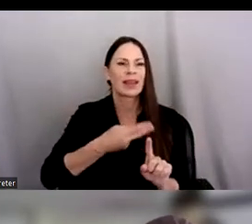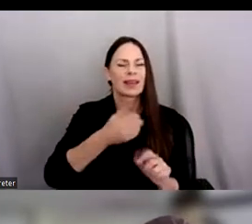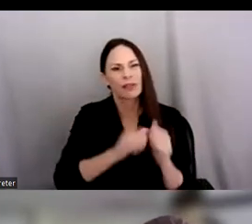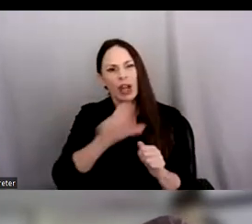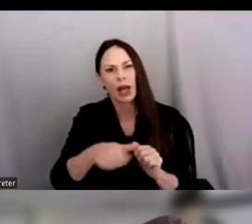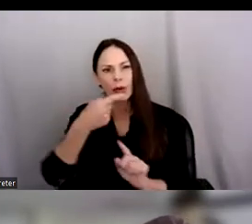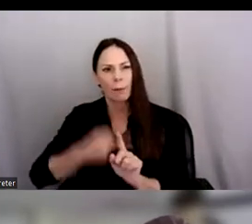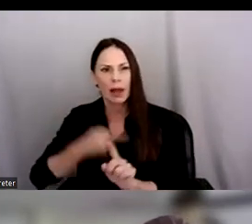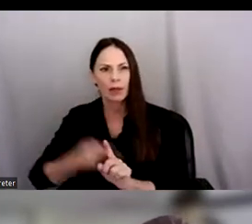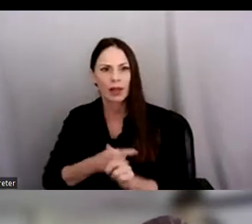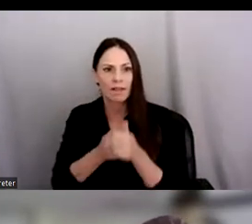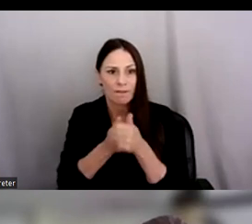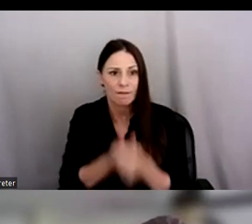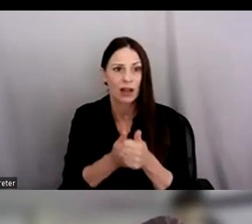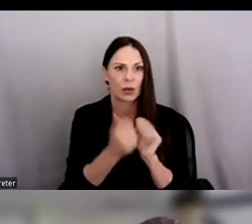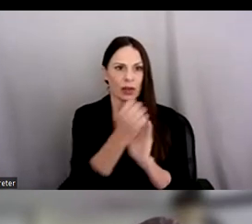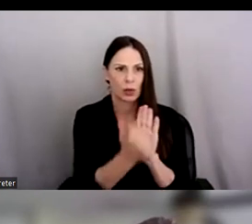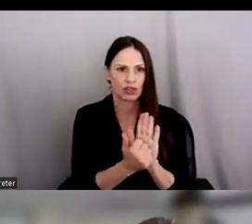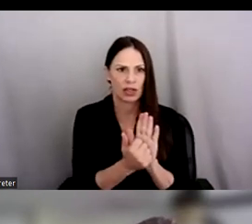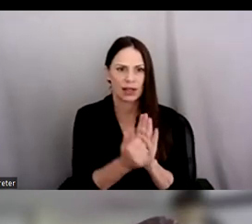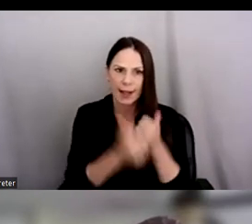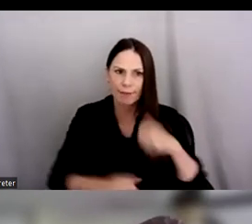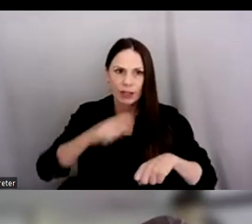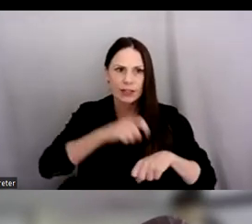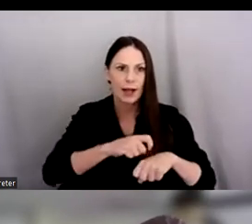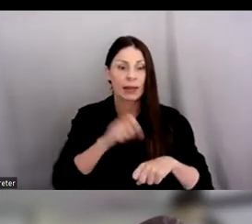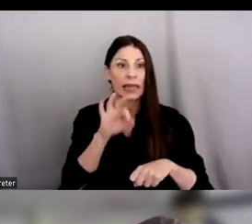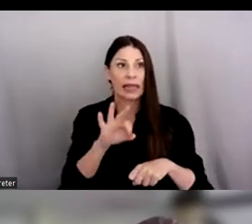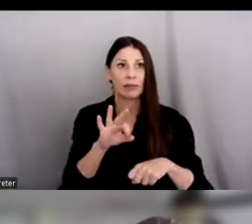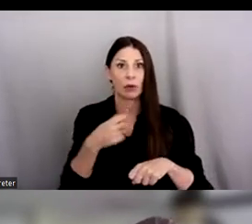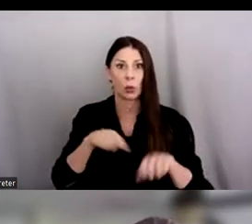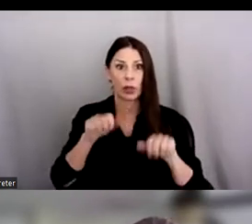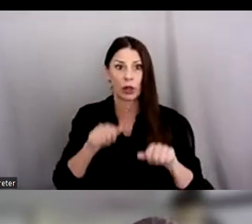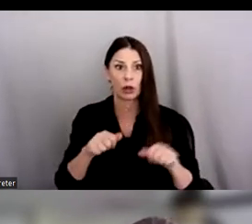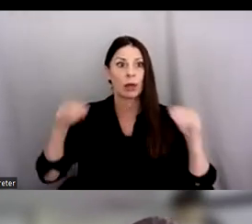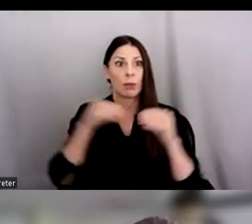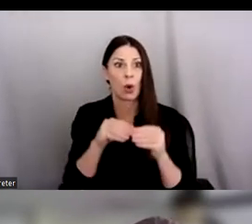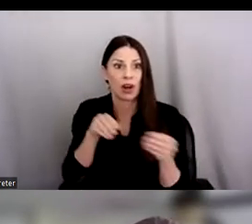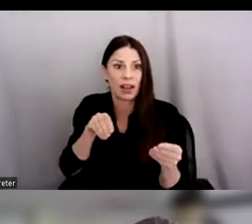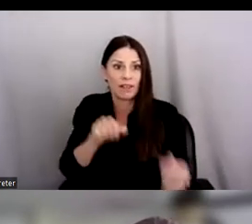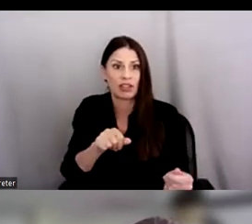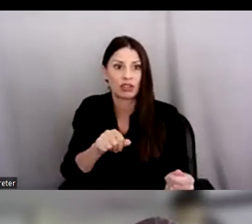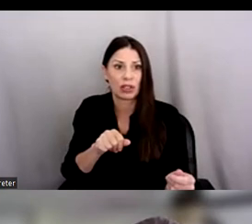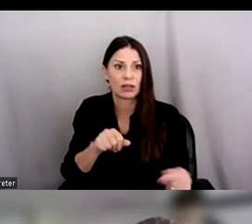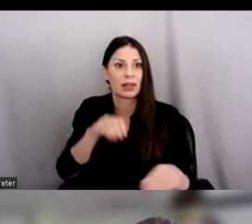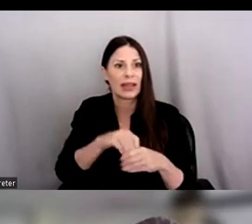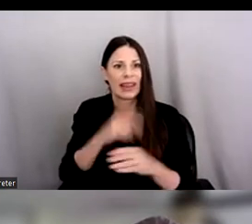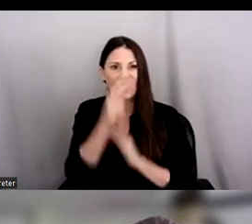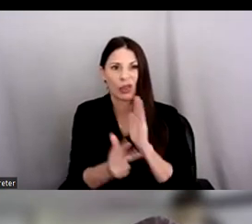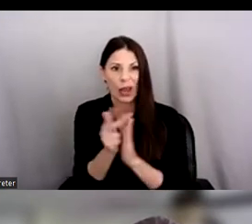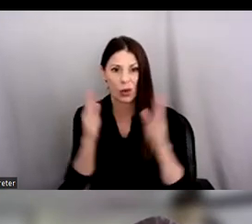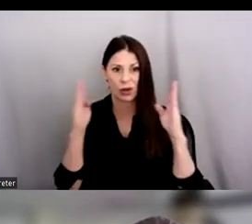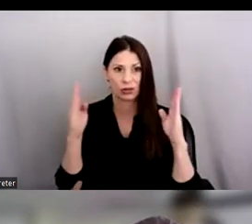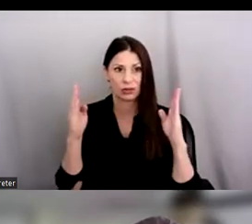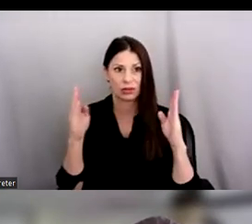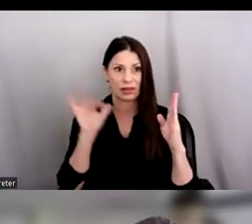are sticking to our agenda every time. I think if we can be more efficient in the 3 hours time that we have, we